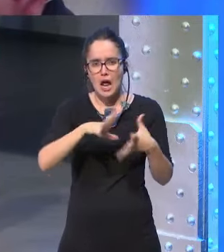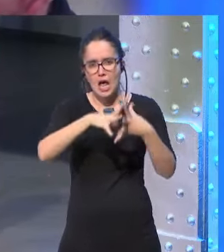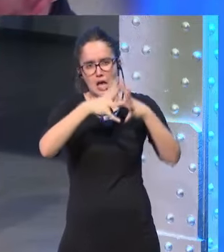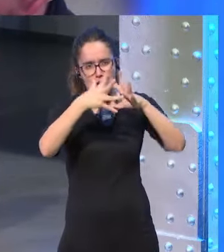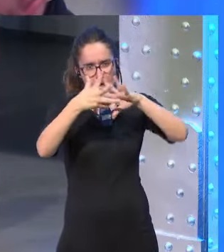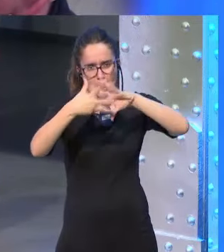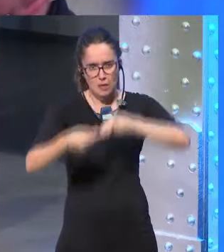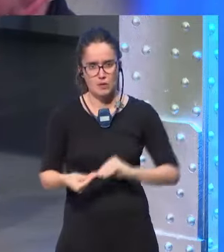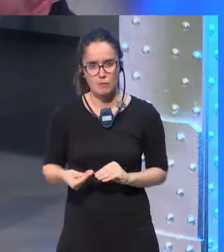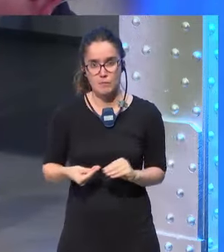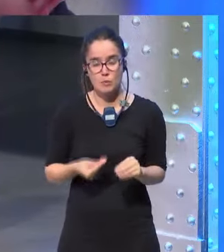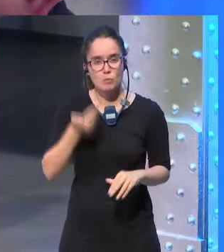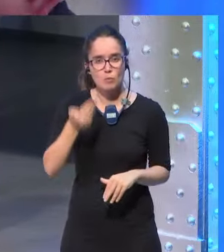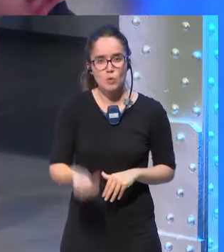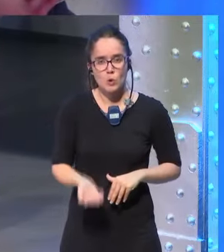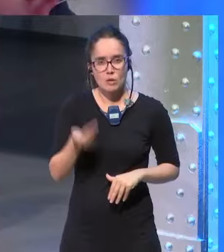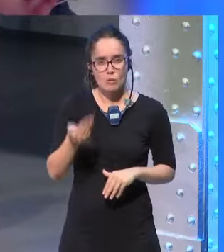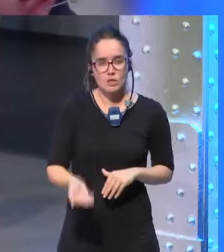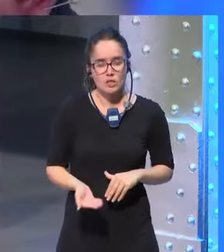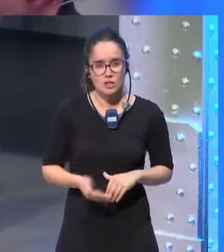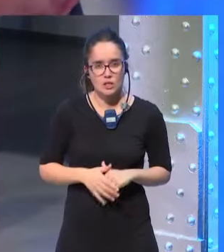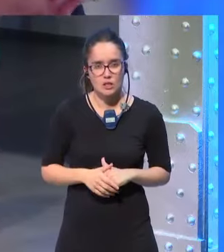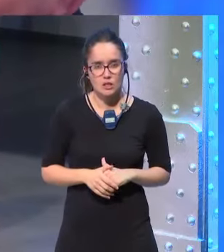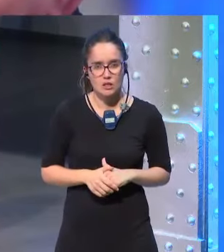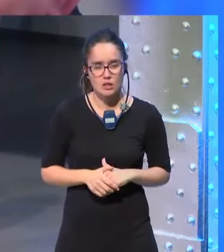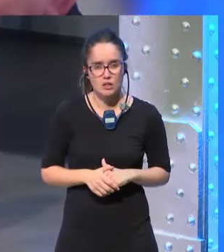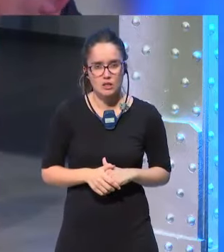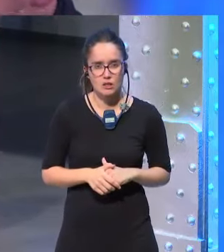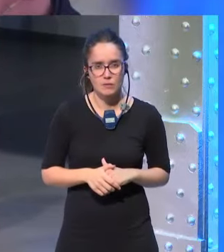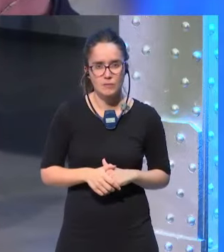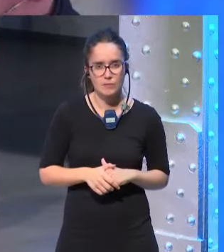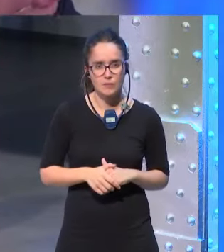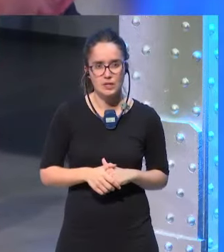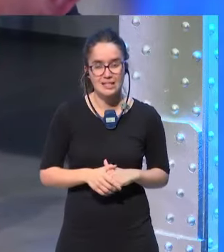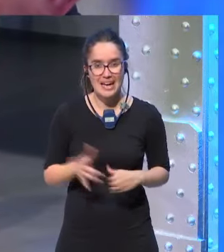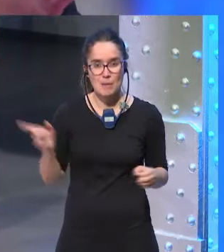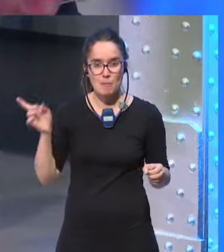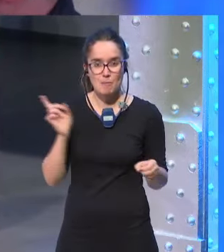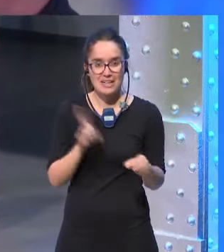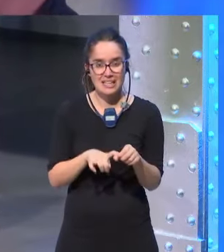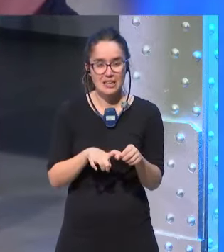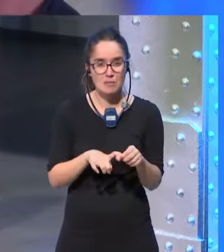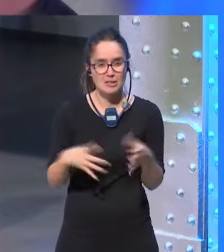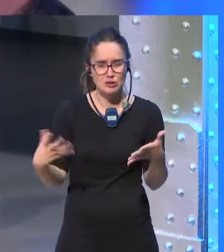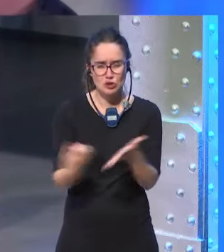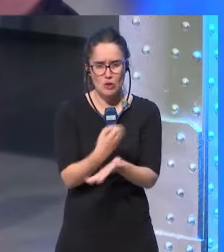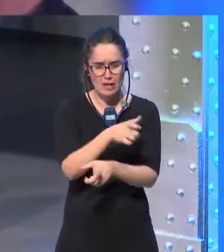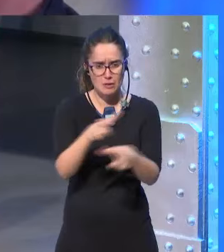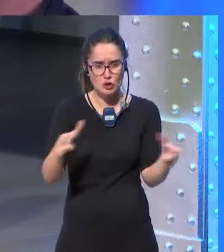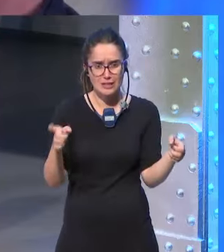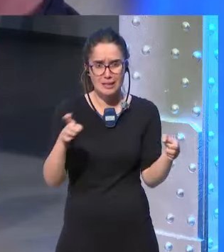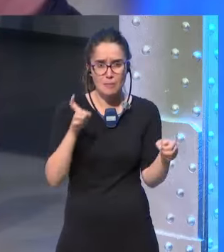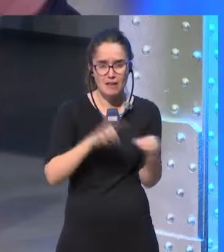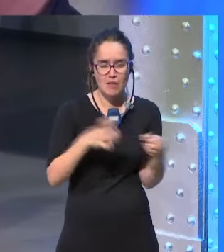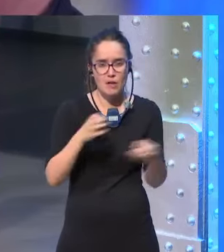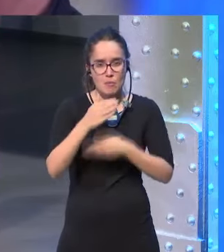there is an ethical stance on behalf of all the involved parties in this process. So I would hope